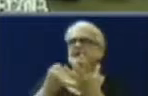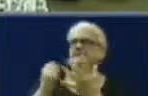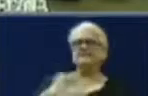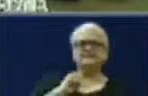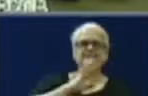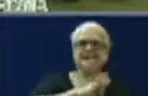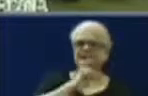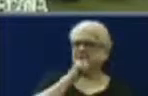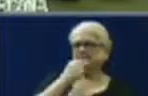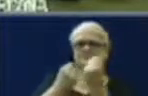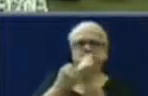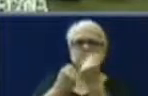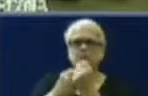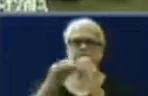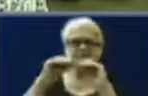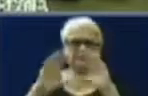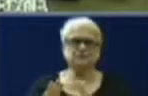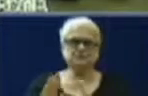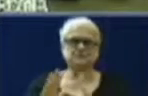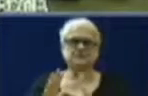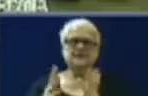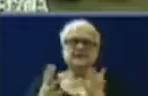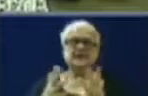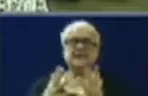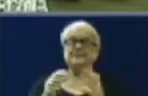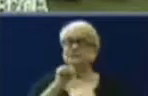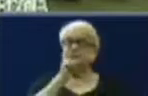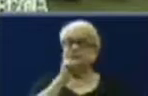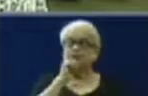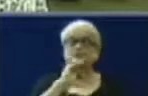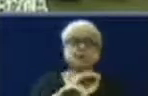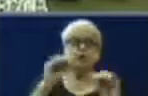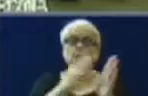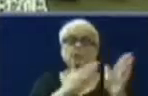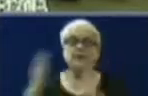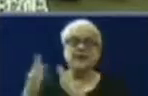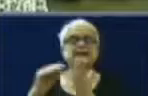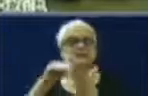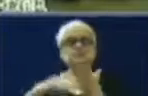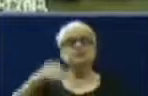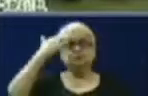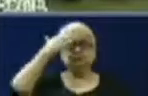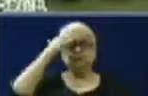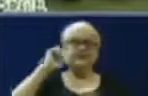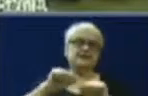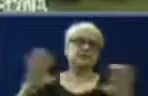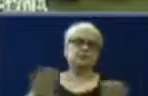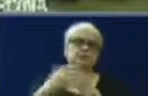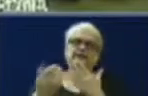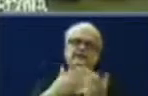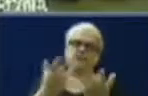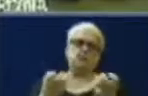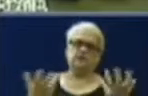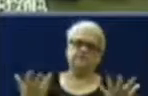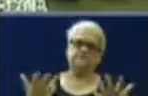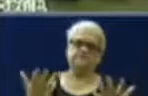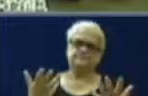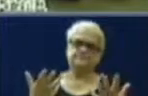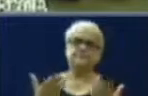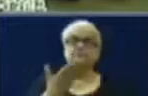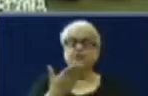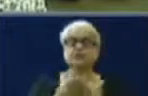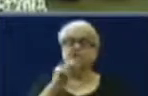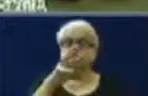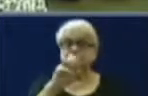of clear consequences by administration, and that the students know they can get away with things. The good news in all of this is that despite